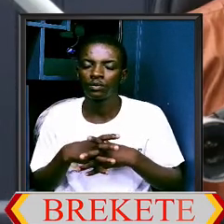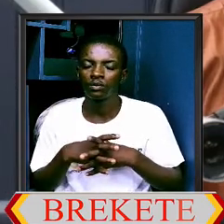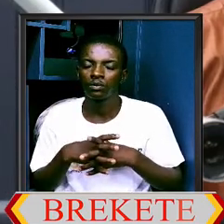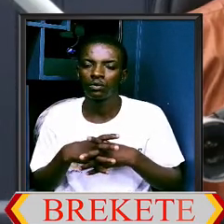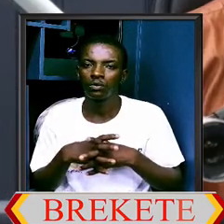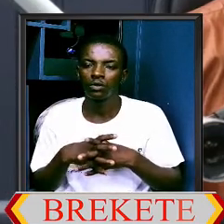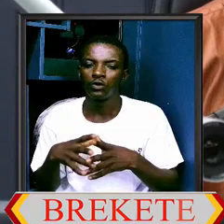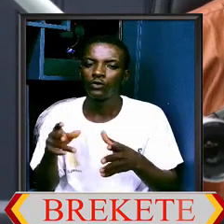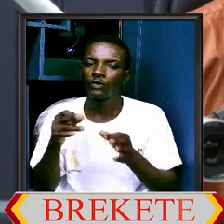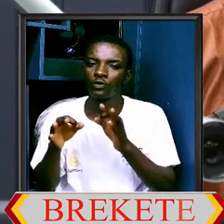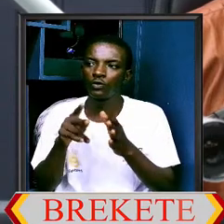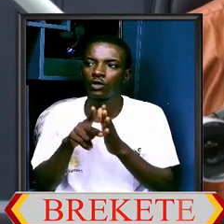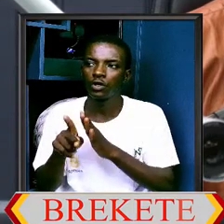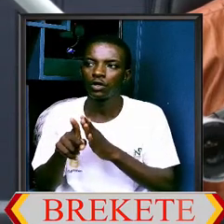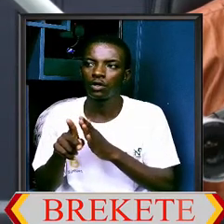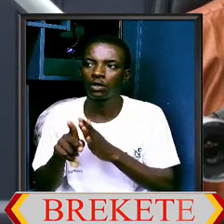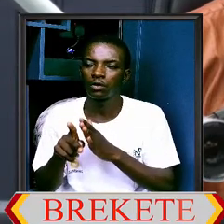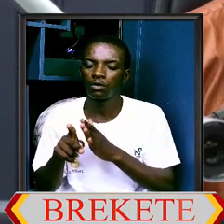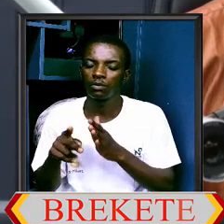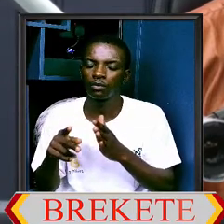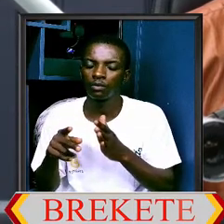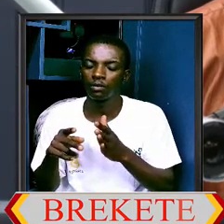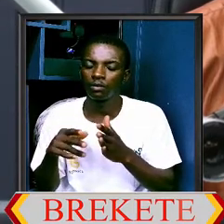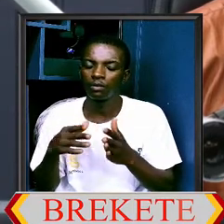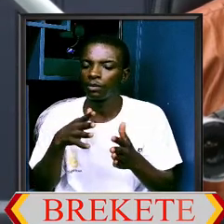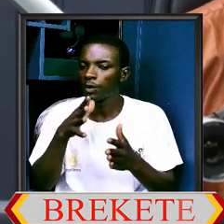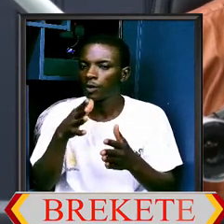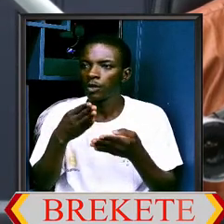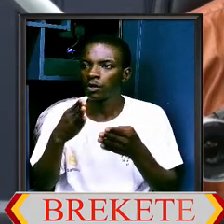that if he killed me, my mother would die.